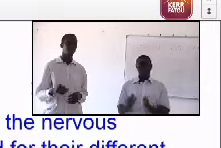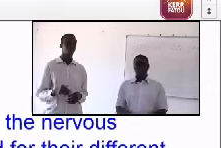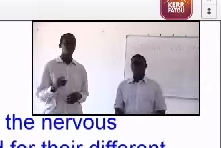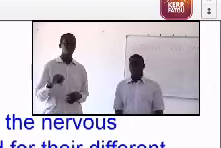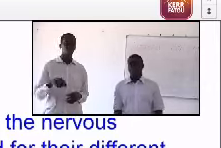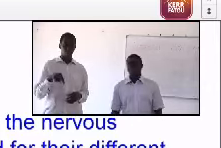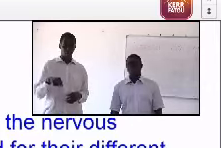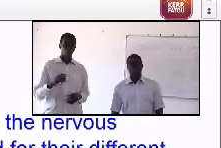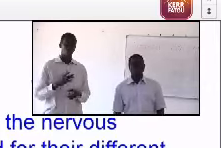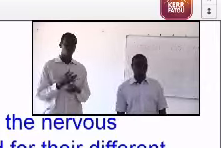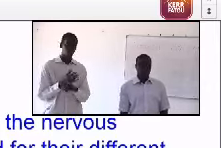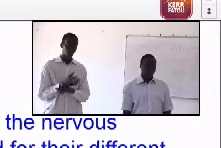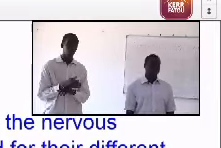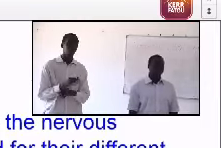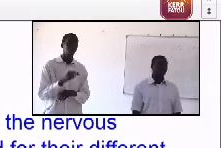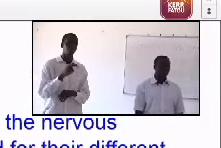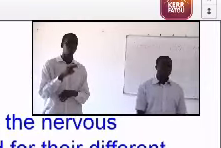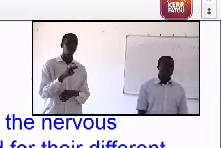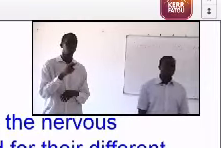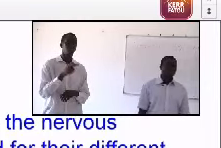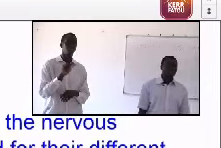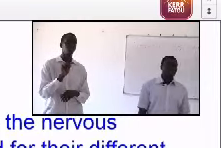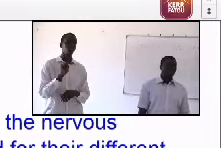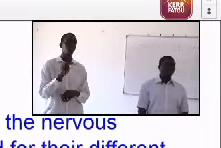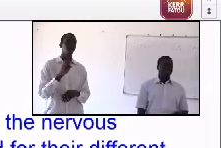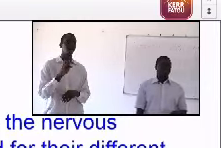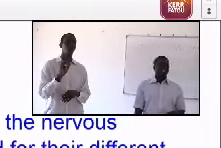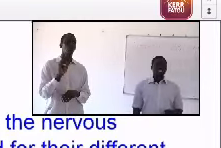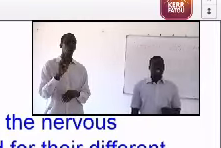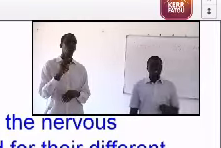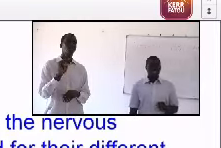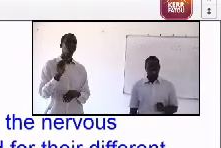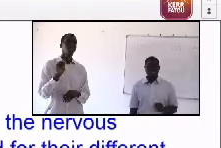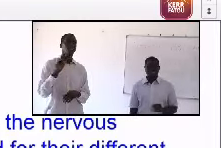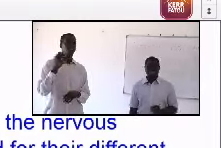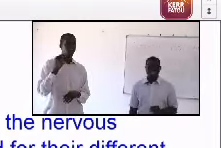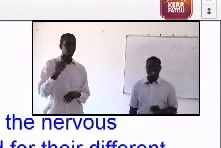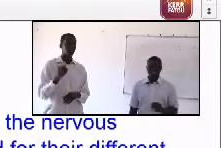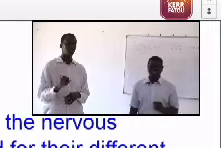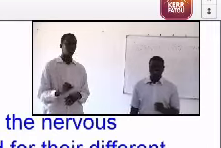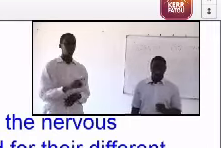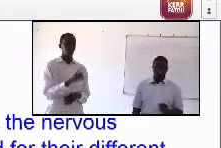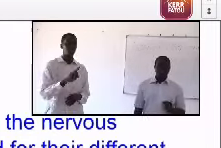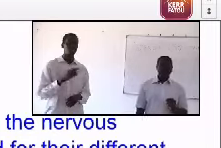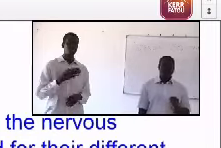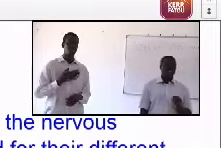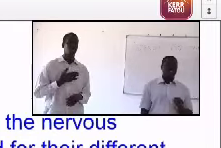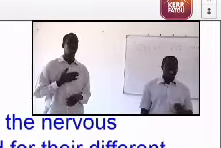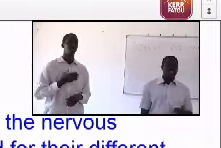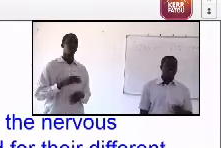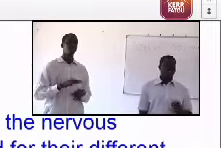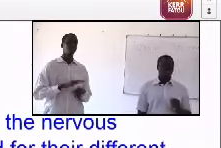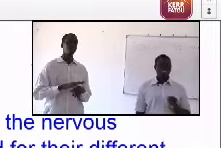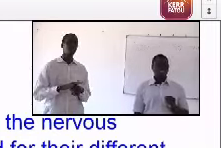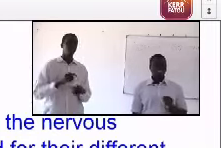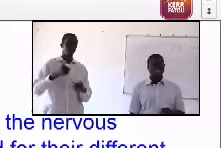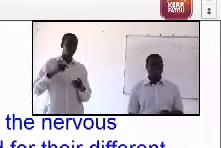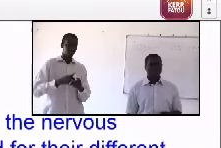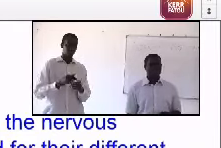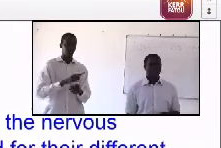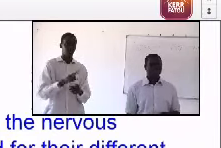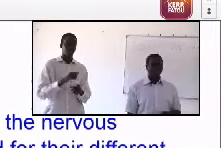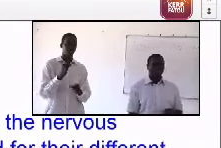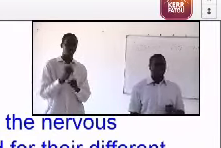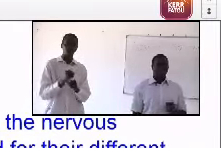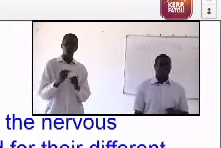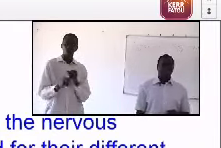nervous system, and then now we are moving toward neurons. You say these are nerve